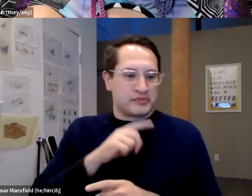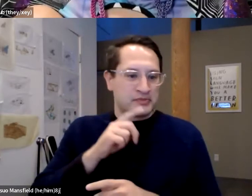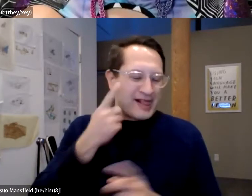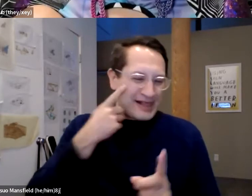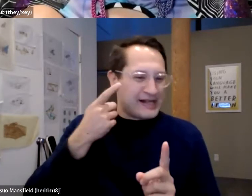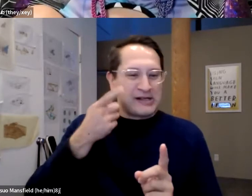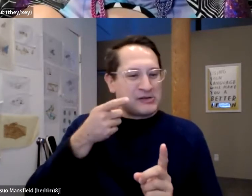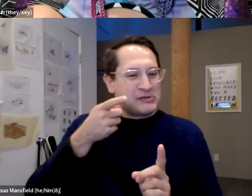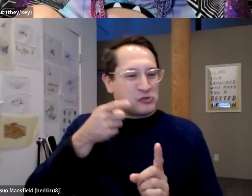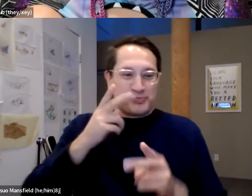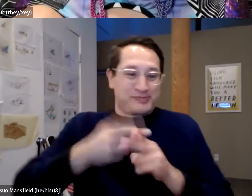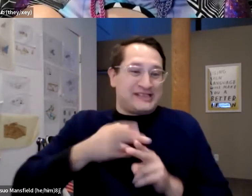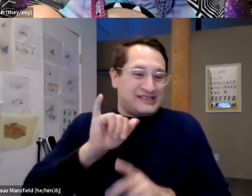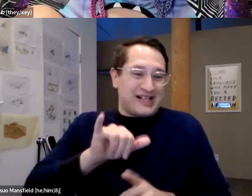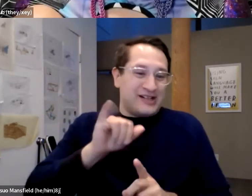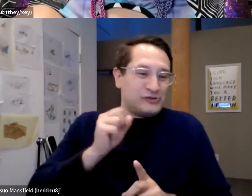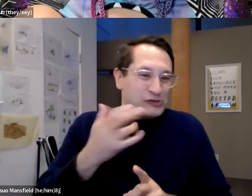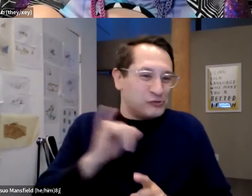deaf, disabled person,